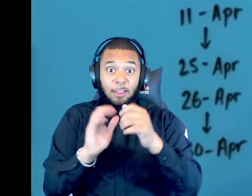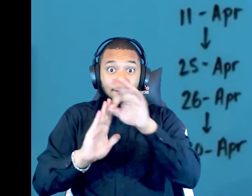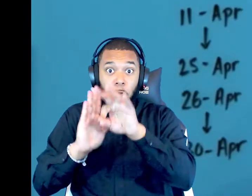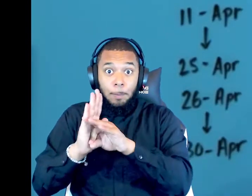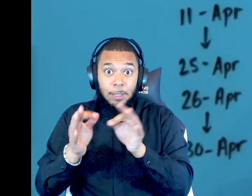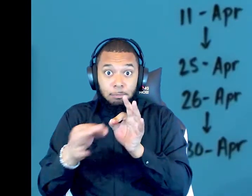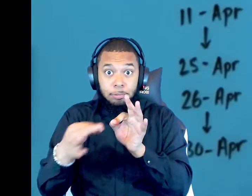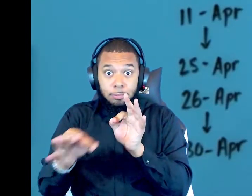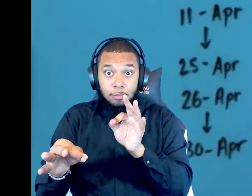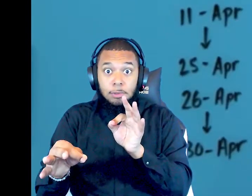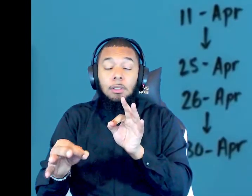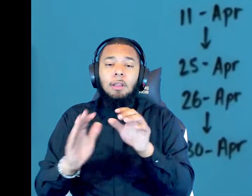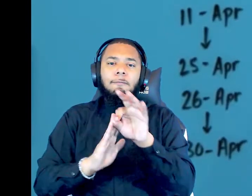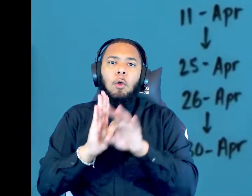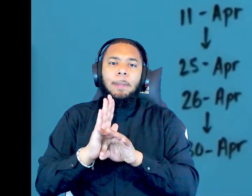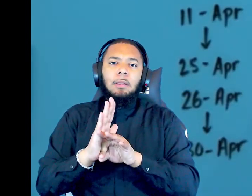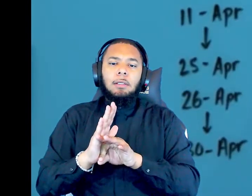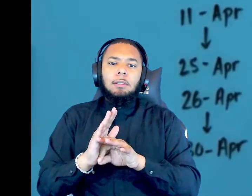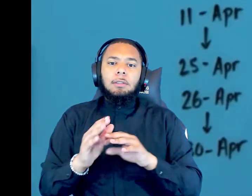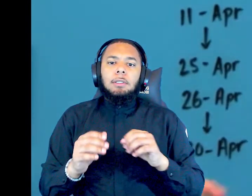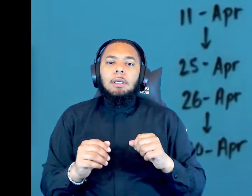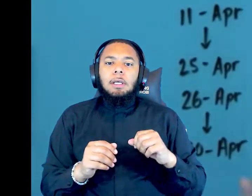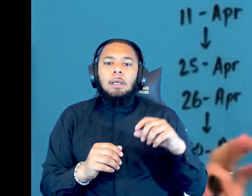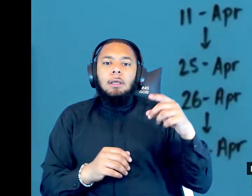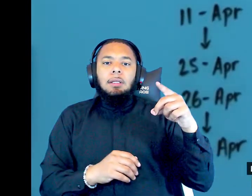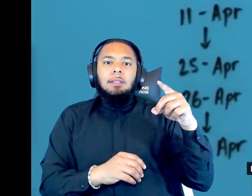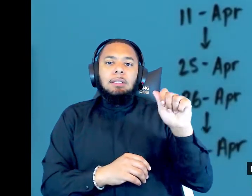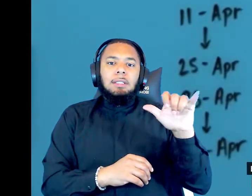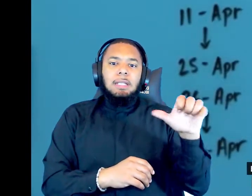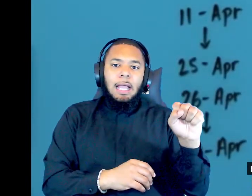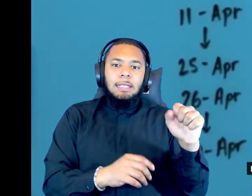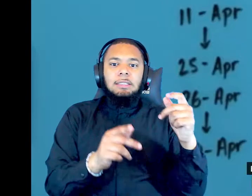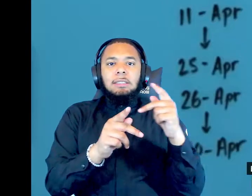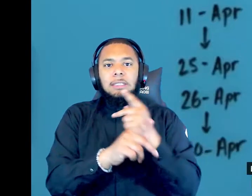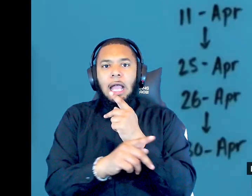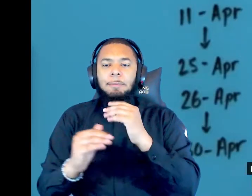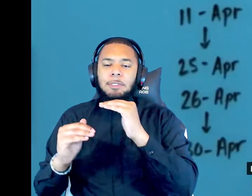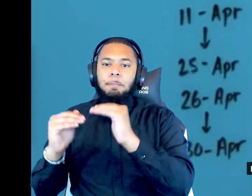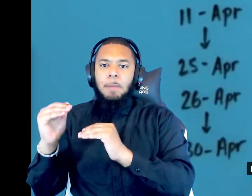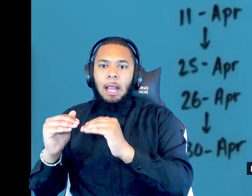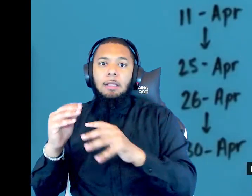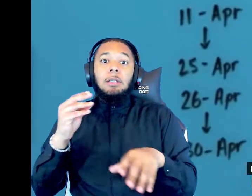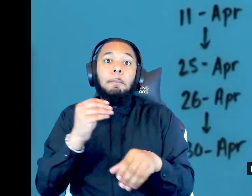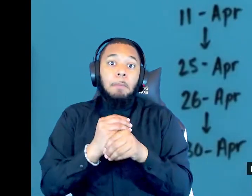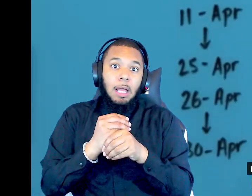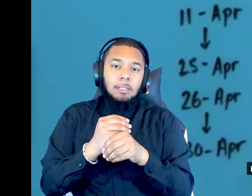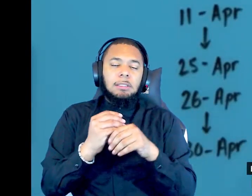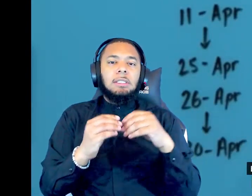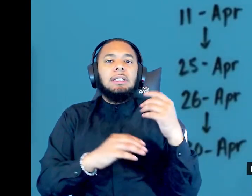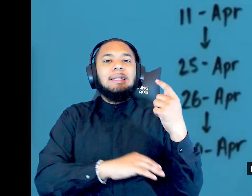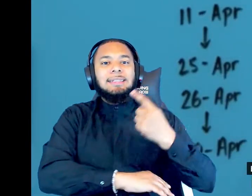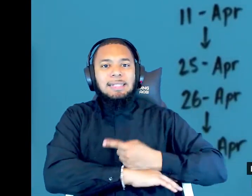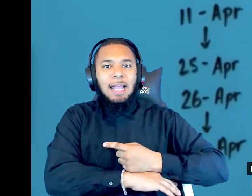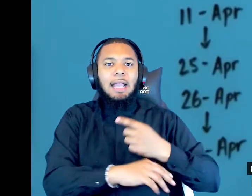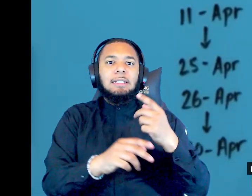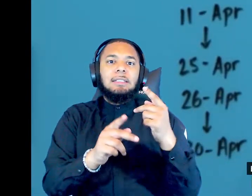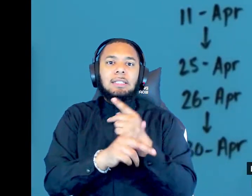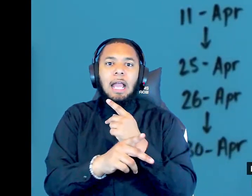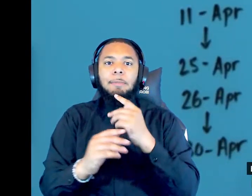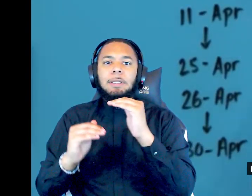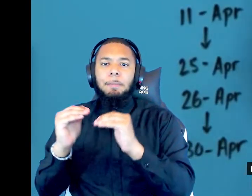plus days times balance plus days times balance if you have different balances. So days times balance, all